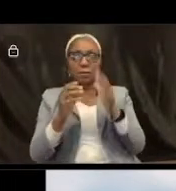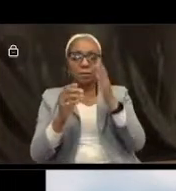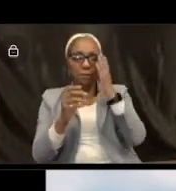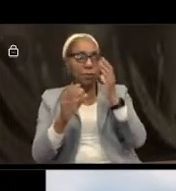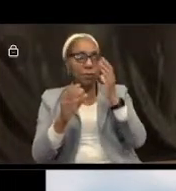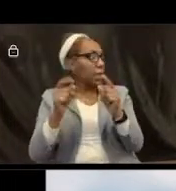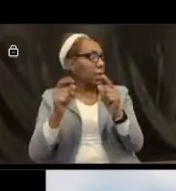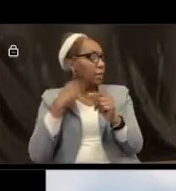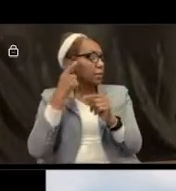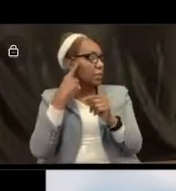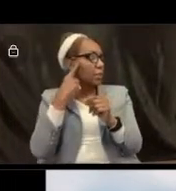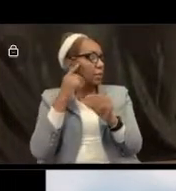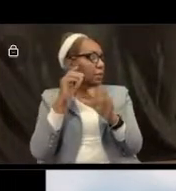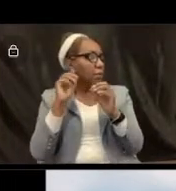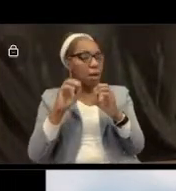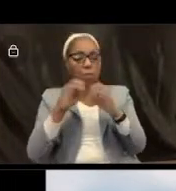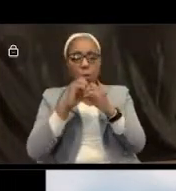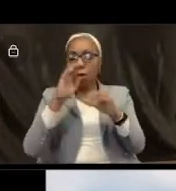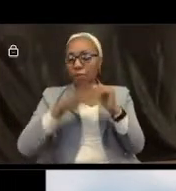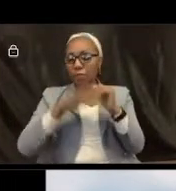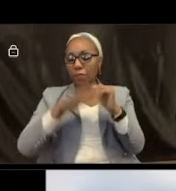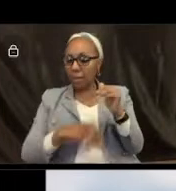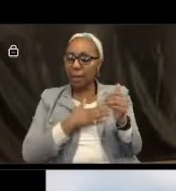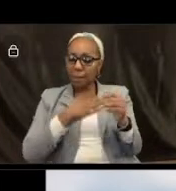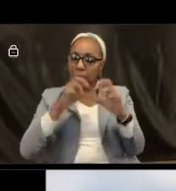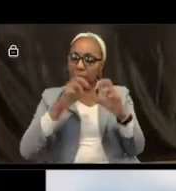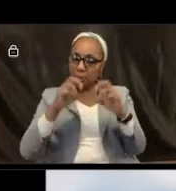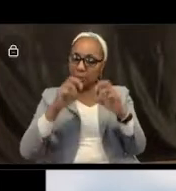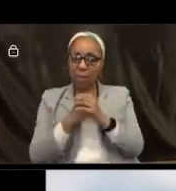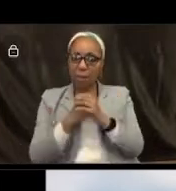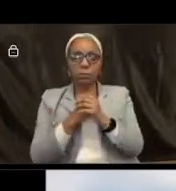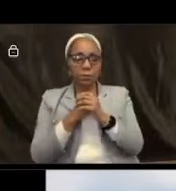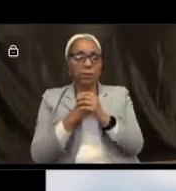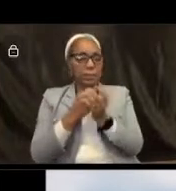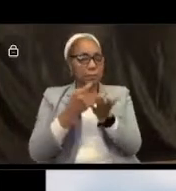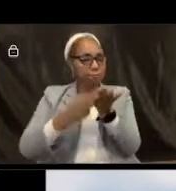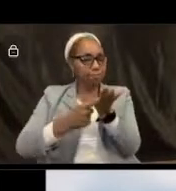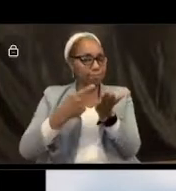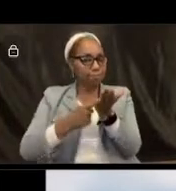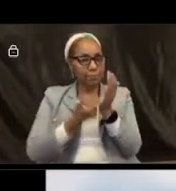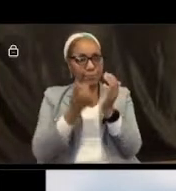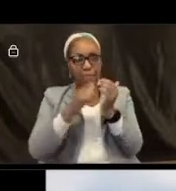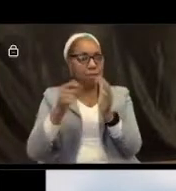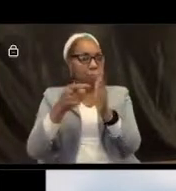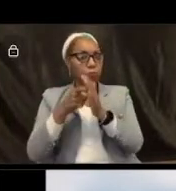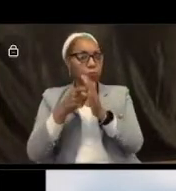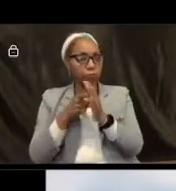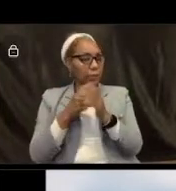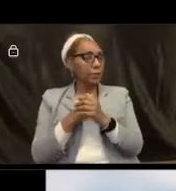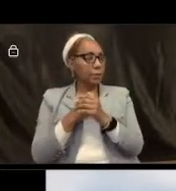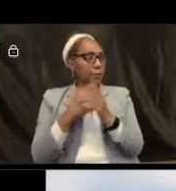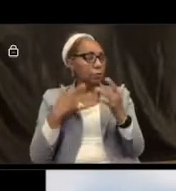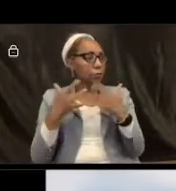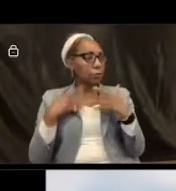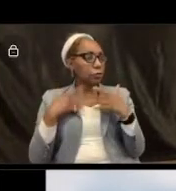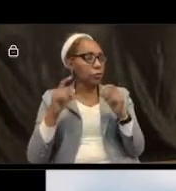I think, be more than happy to sit down and address some of these concerns. Commissioner Hodge.